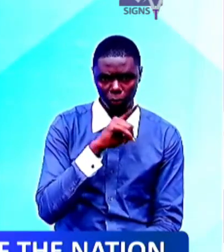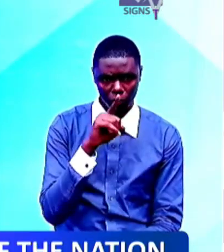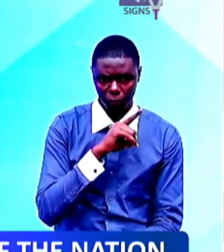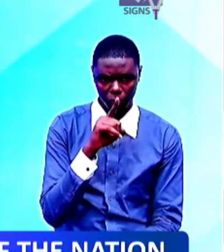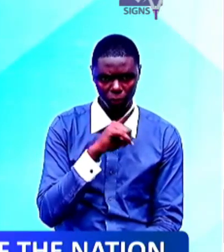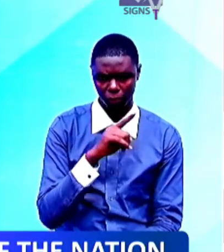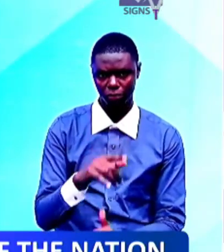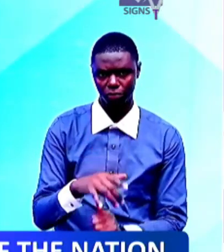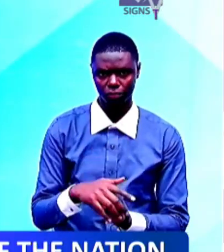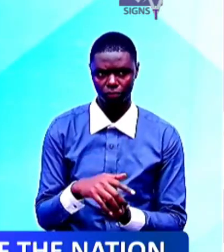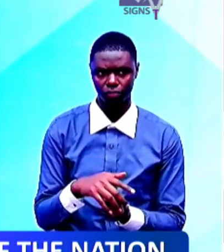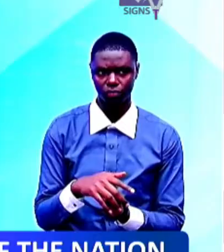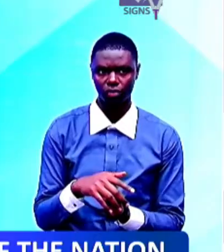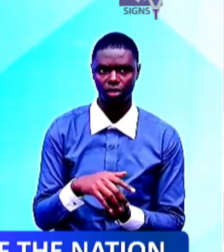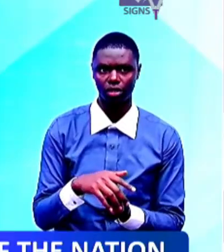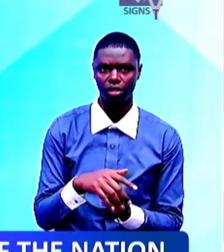dictators.